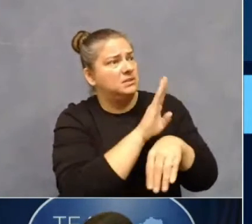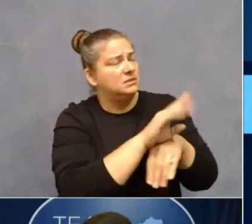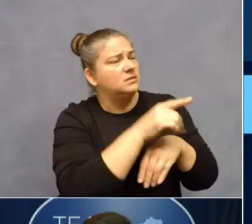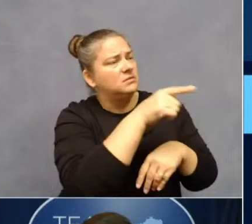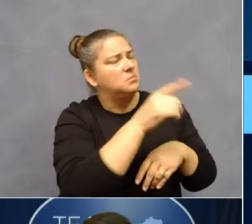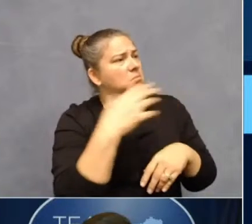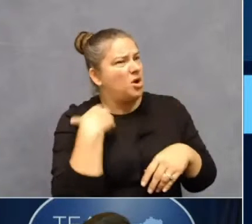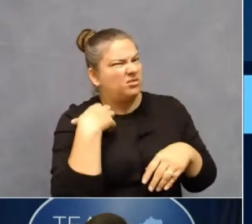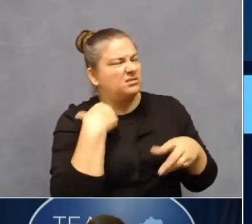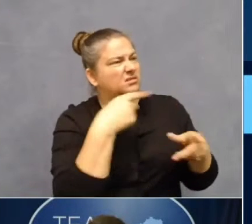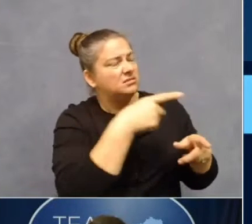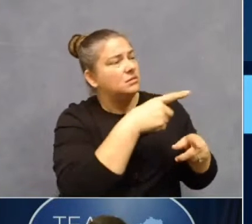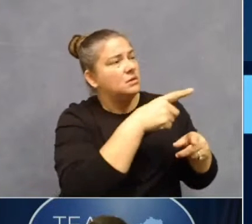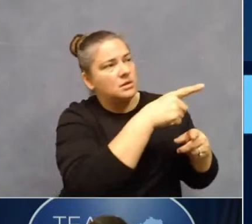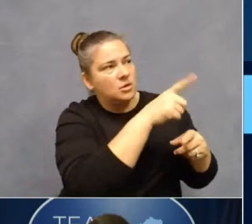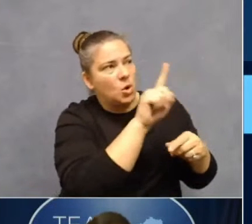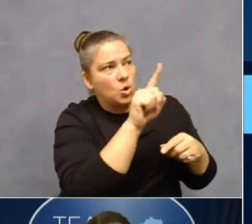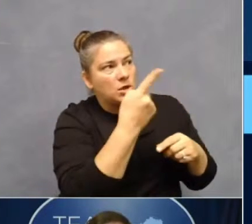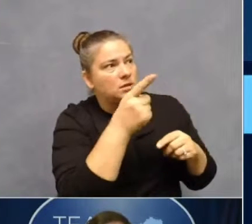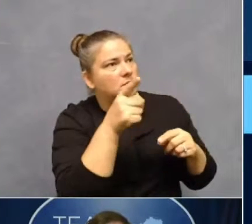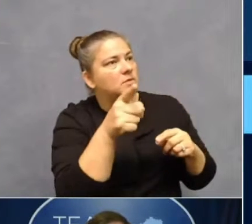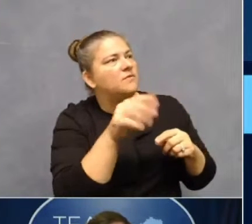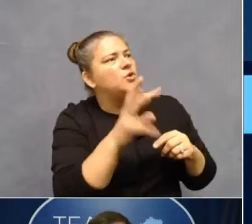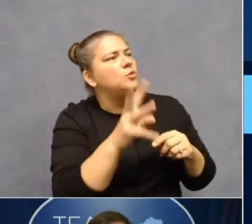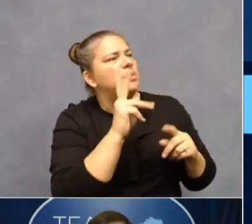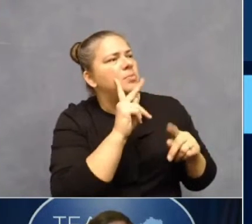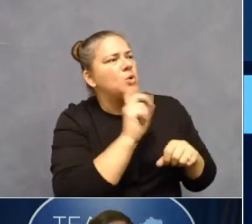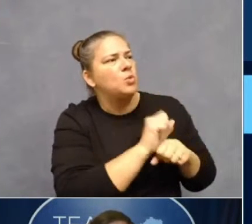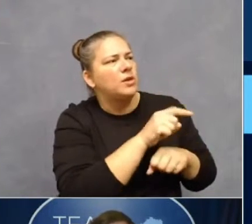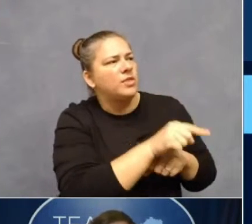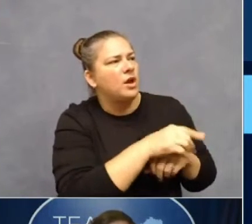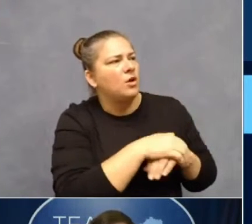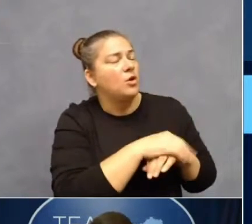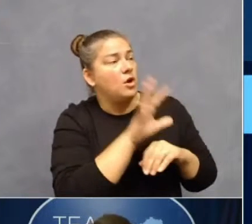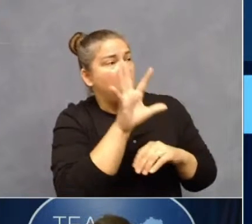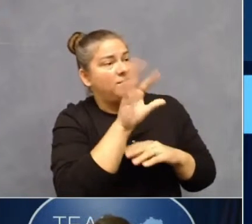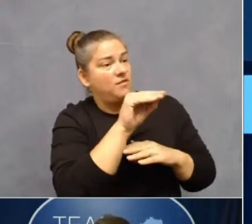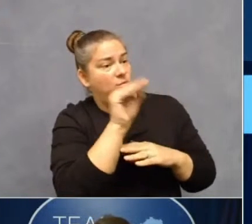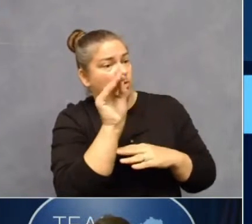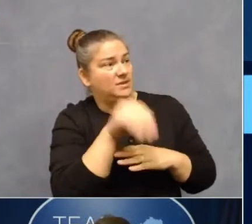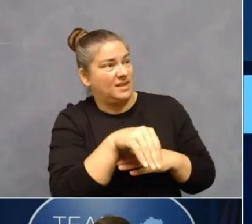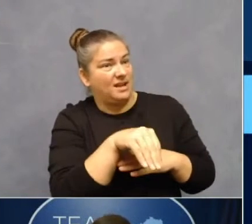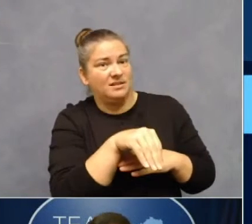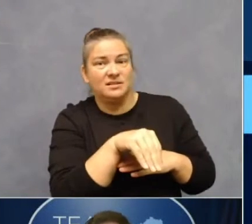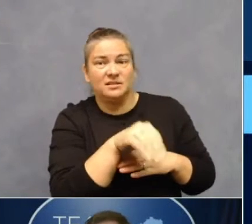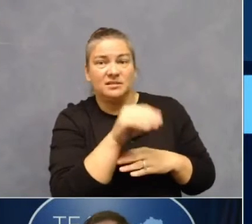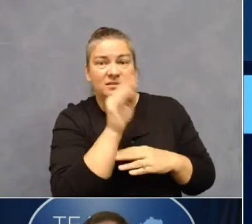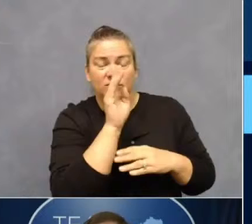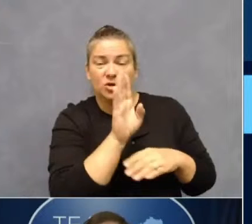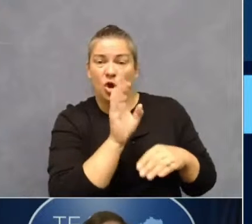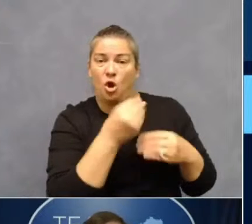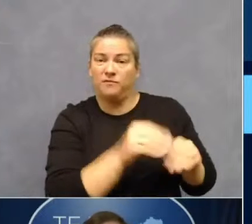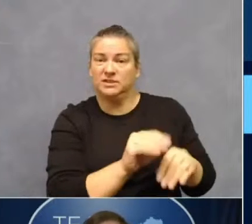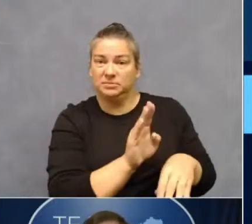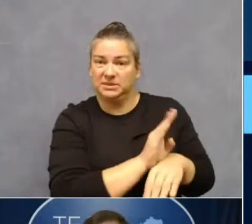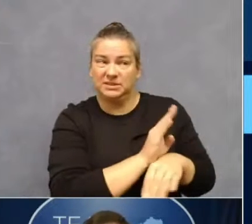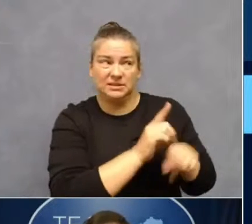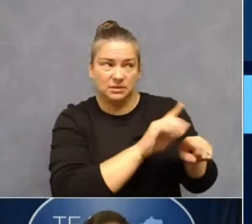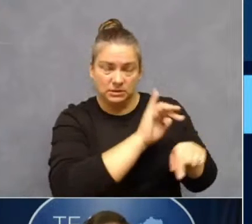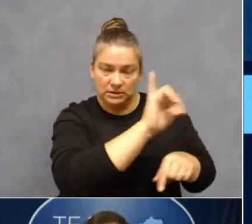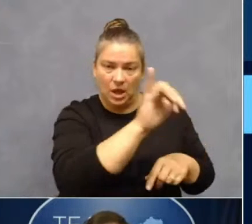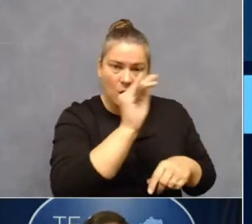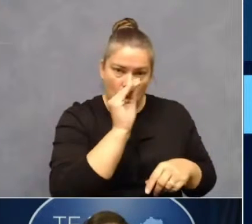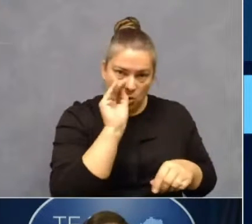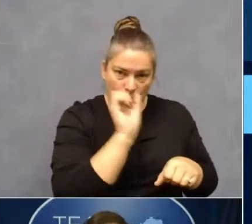people to work from home, 50% for those office-based businesses. Childcare, still limited to